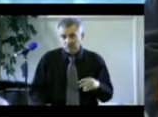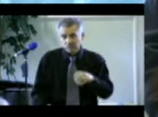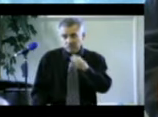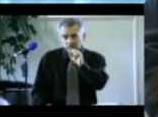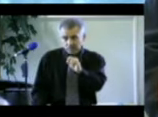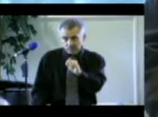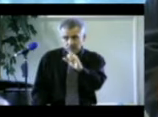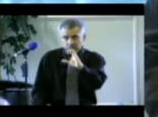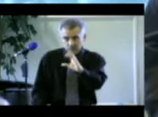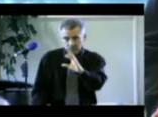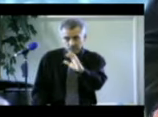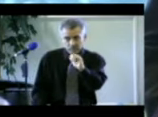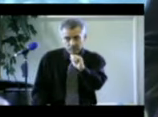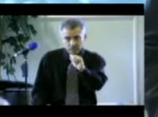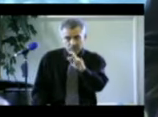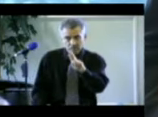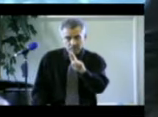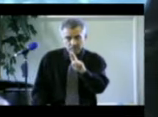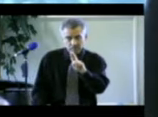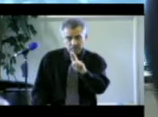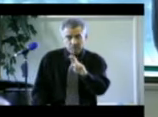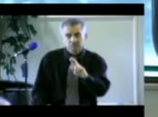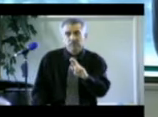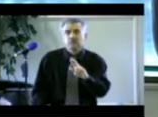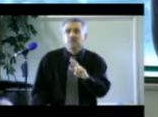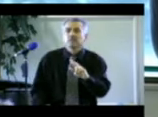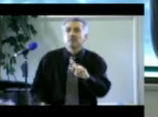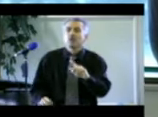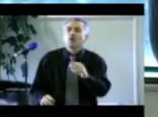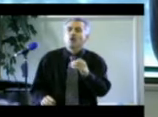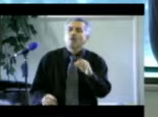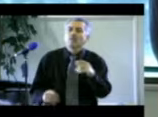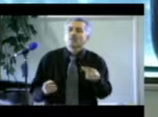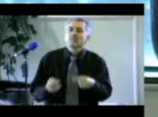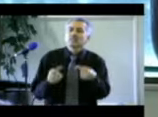too. We're beat up every day by life.